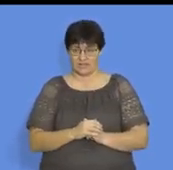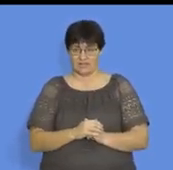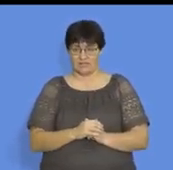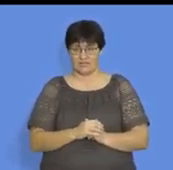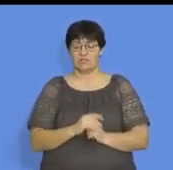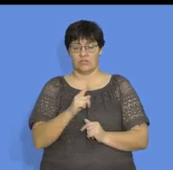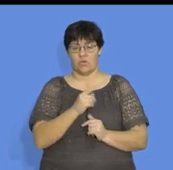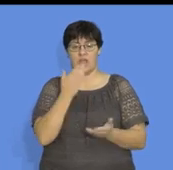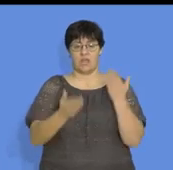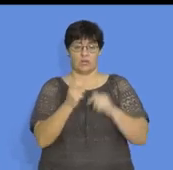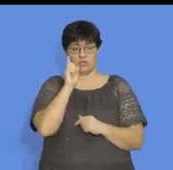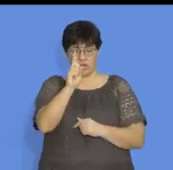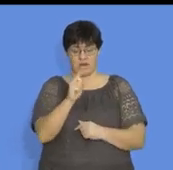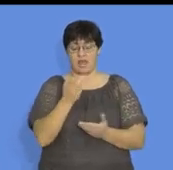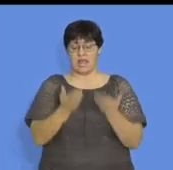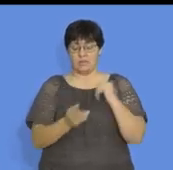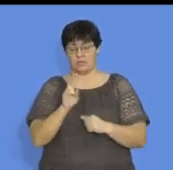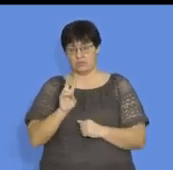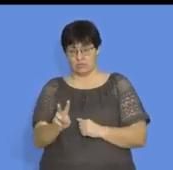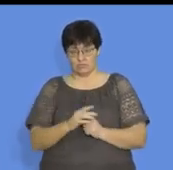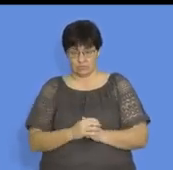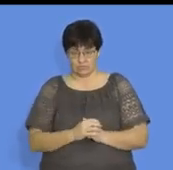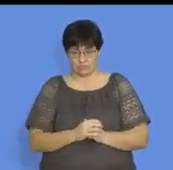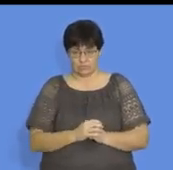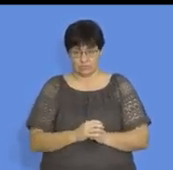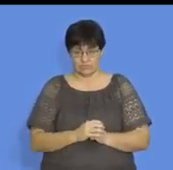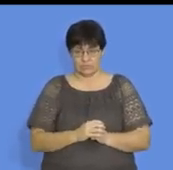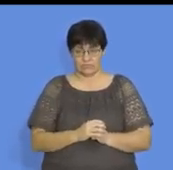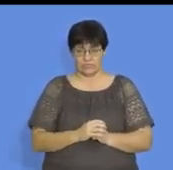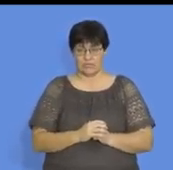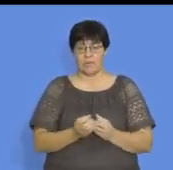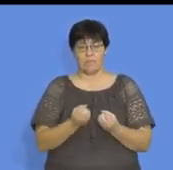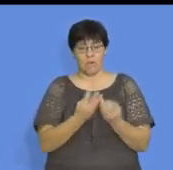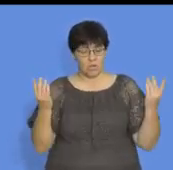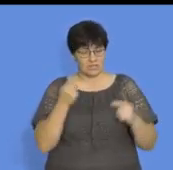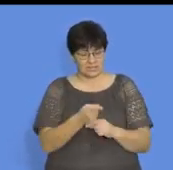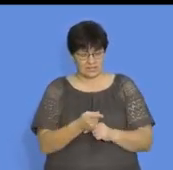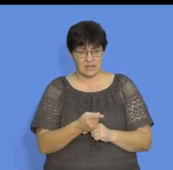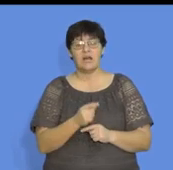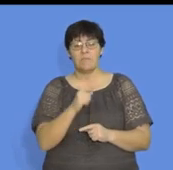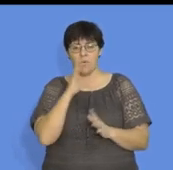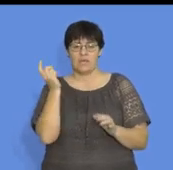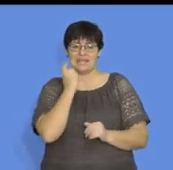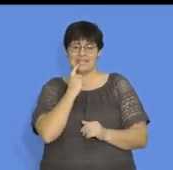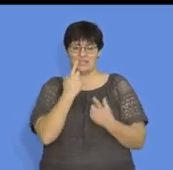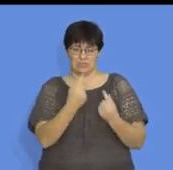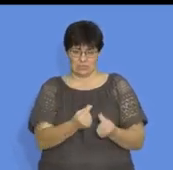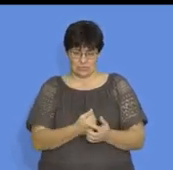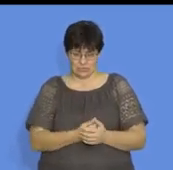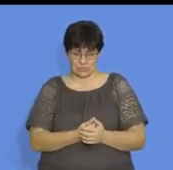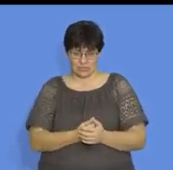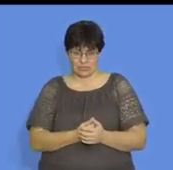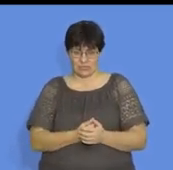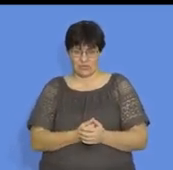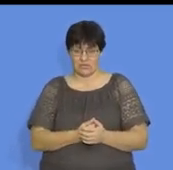call this equation 1, and I will call this equation number 2. Most of the time, that's really easy for you to do,